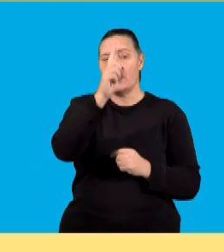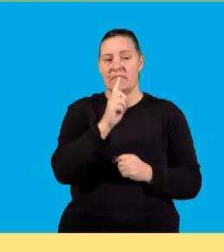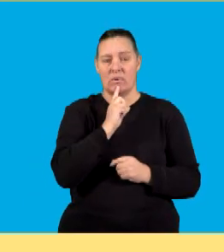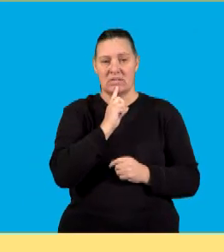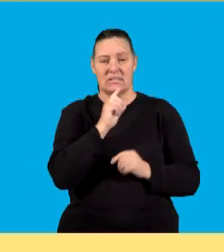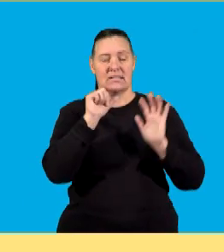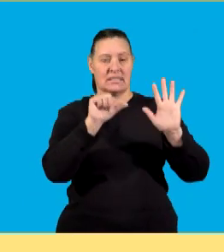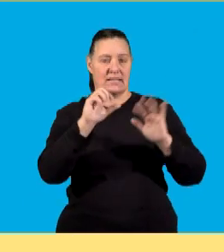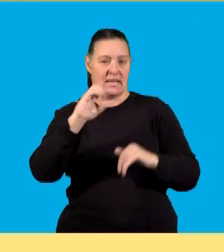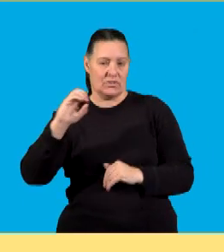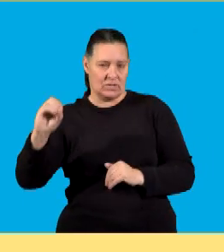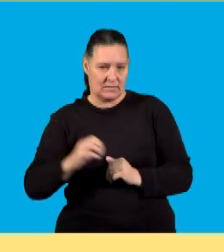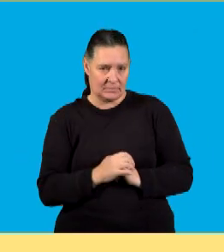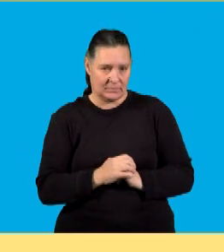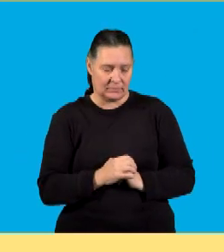us